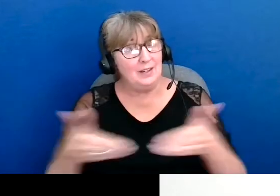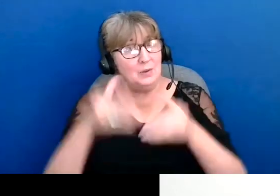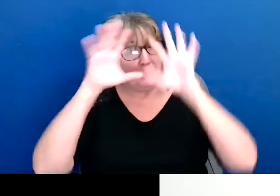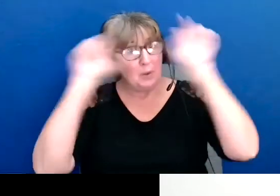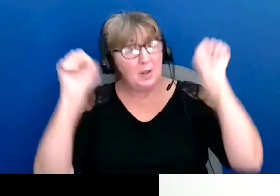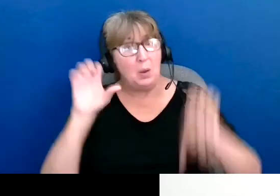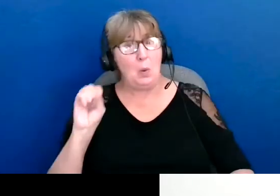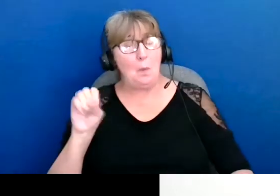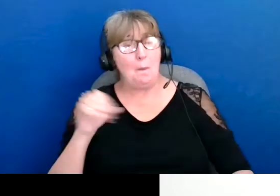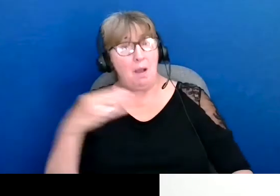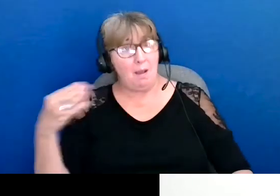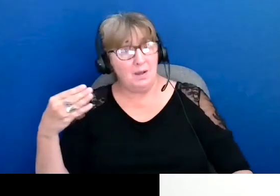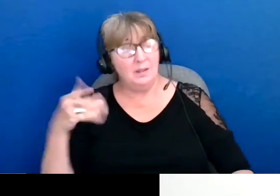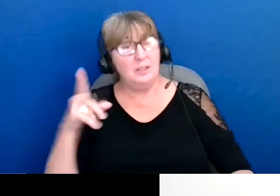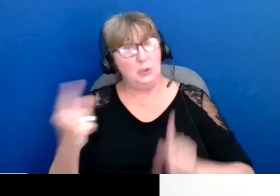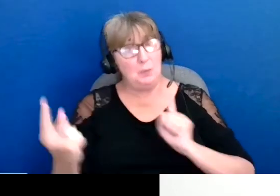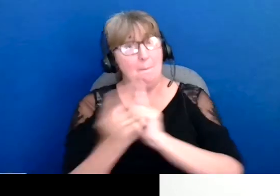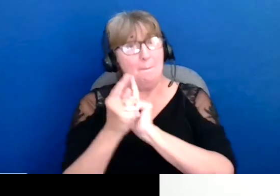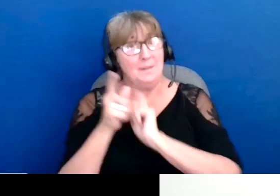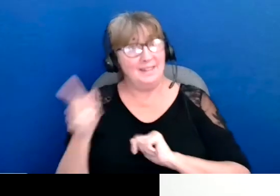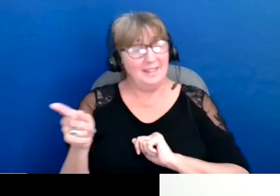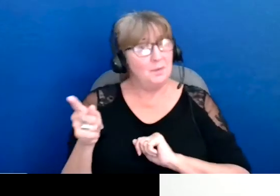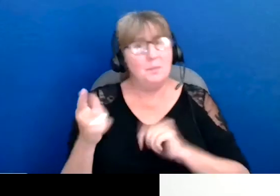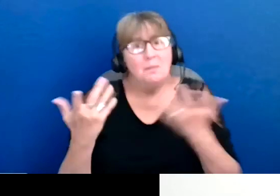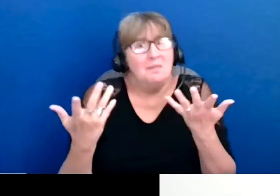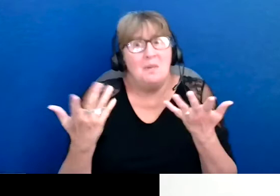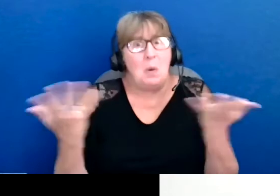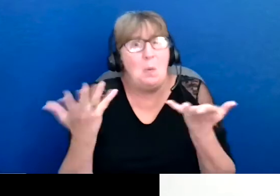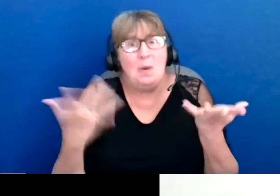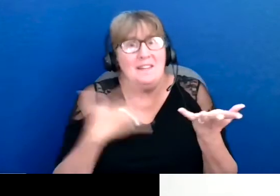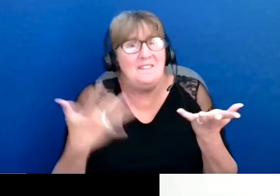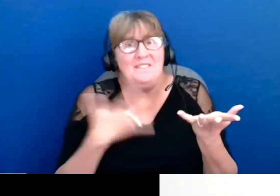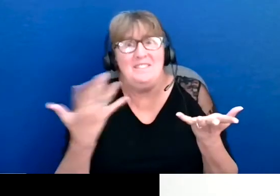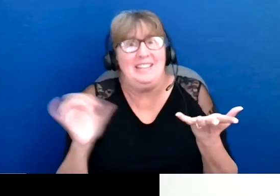meet him. Tell me more about that. What was it like?